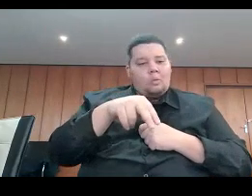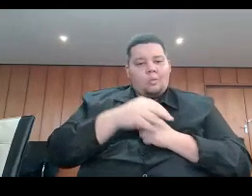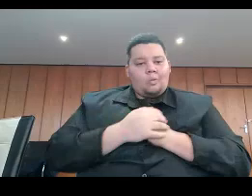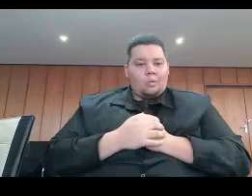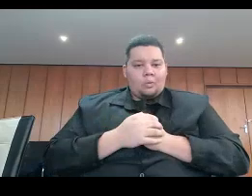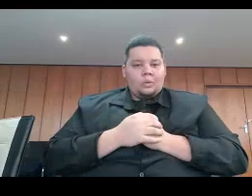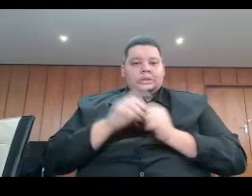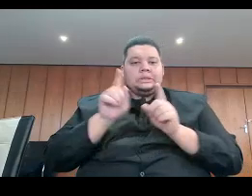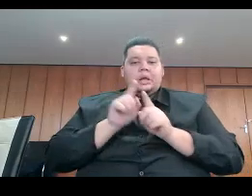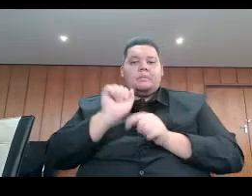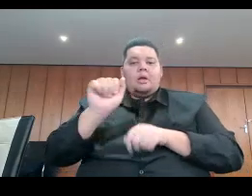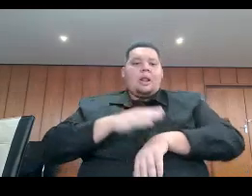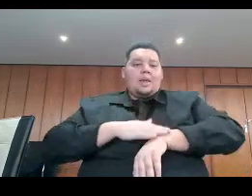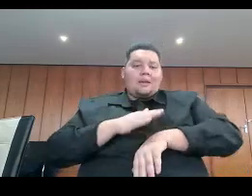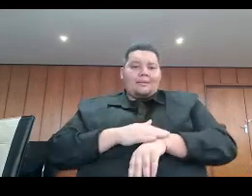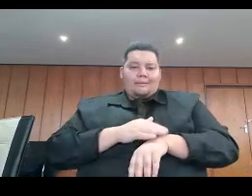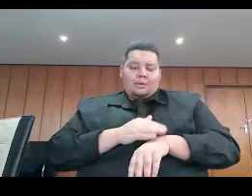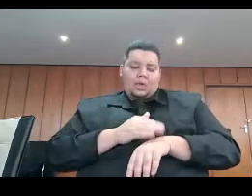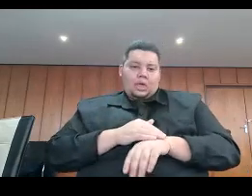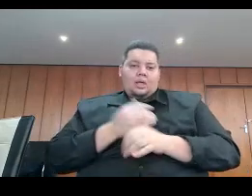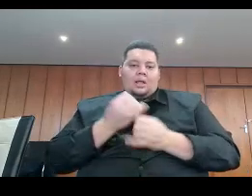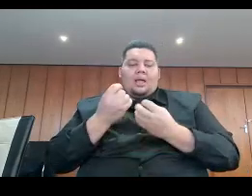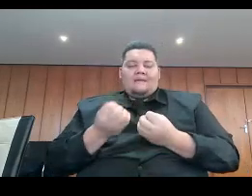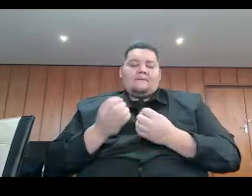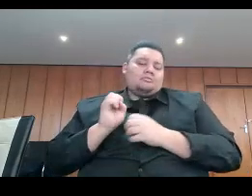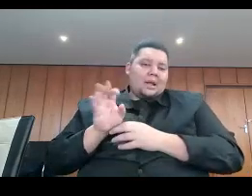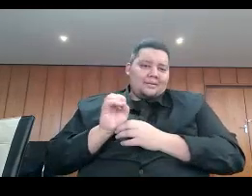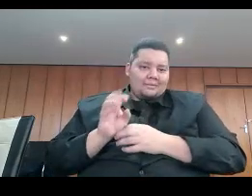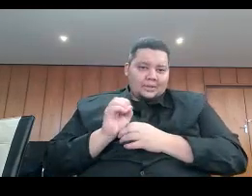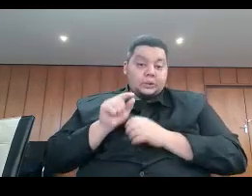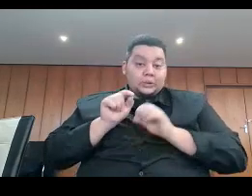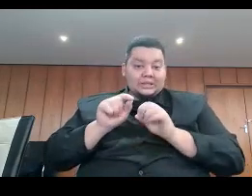got a sore on her leg. And those sores have been there for years.